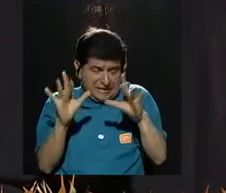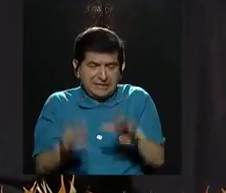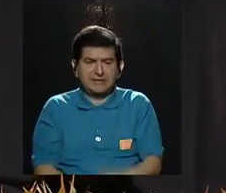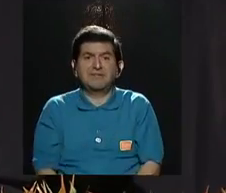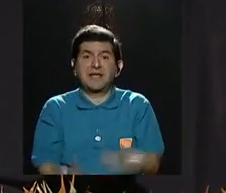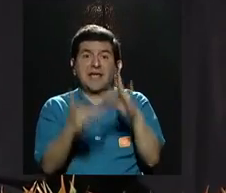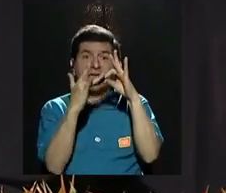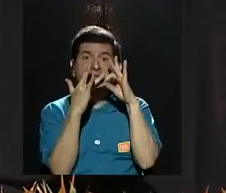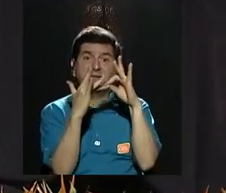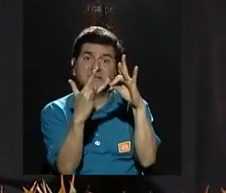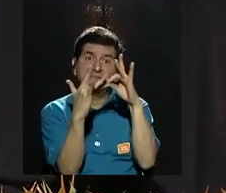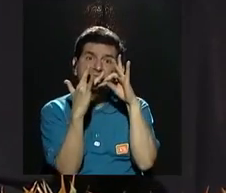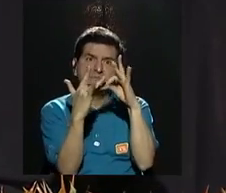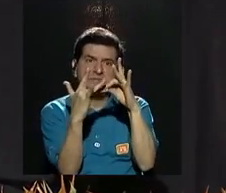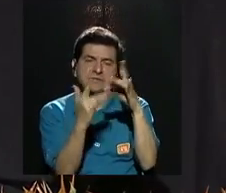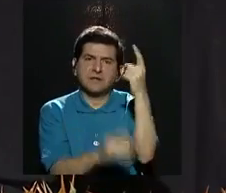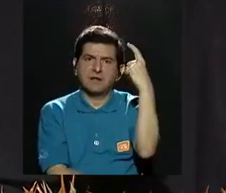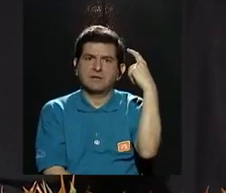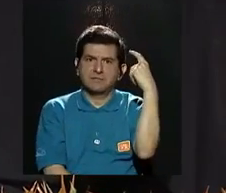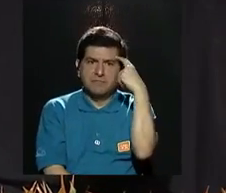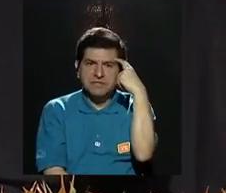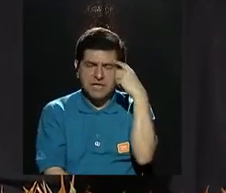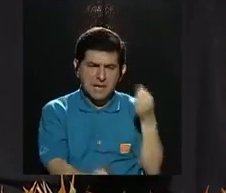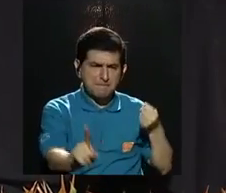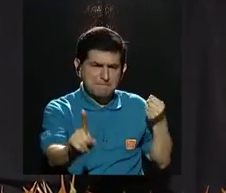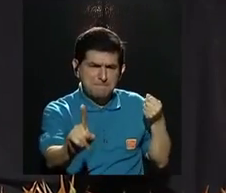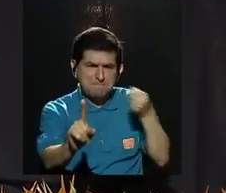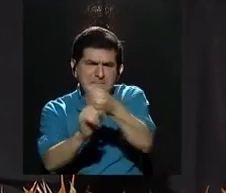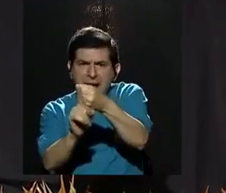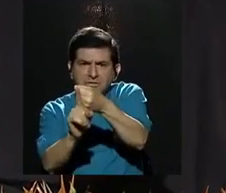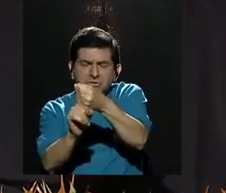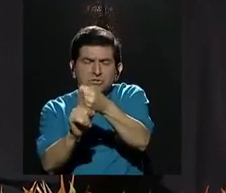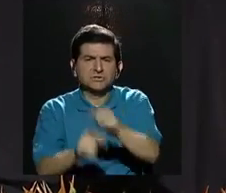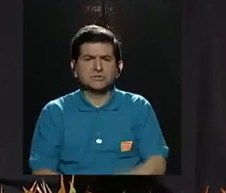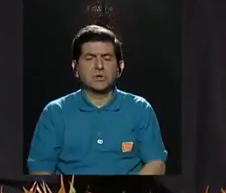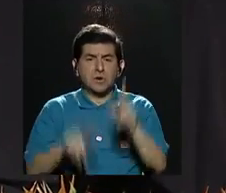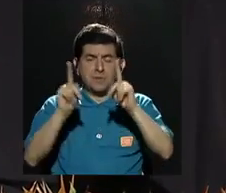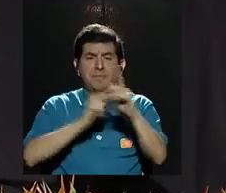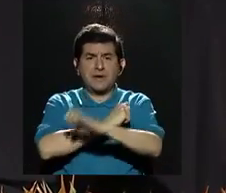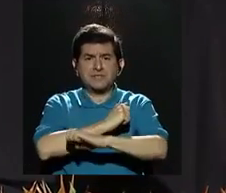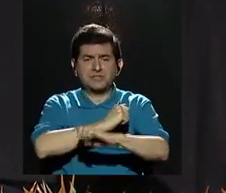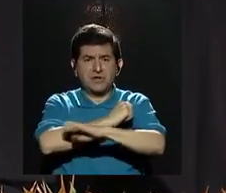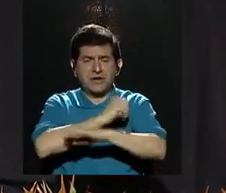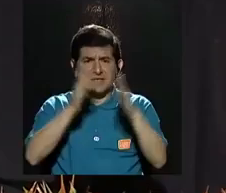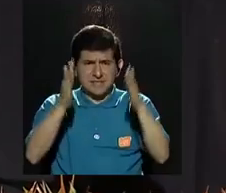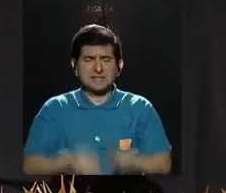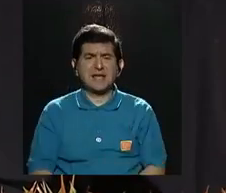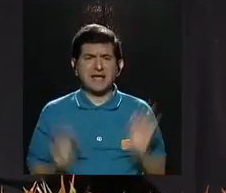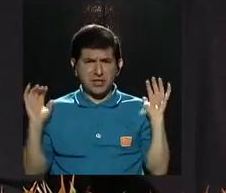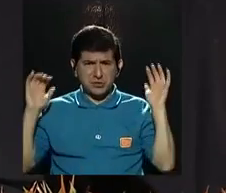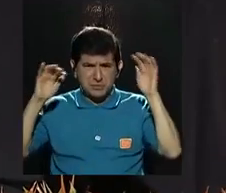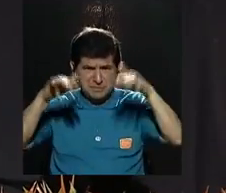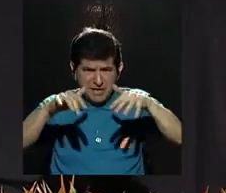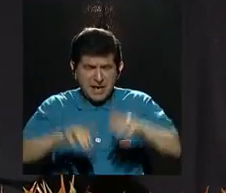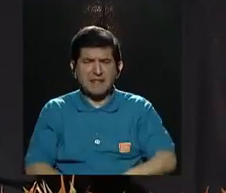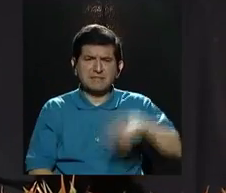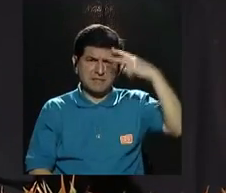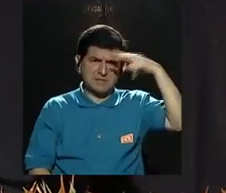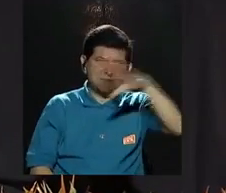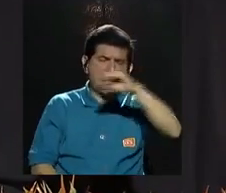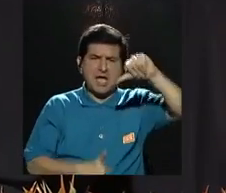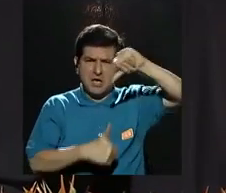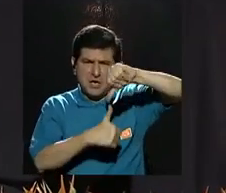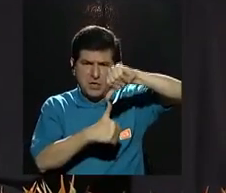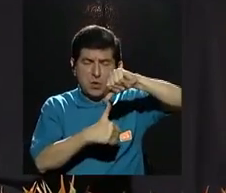especially considering the impact on immigrants from Mexico, Central America, but also